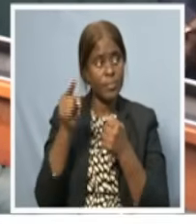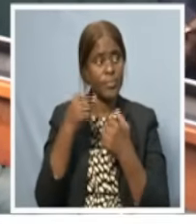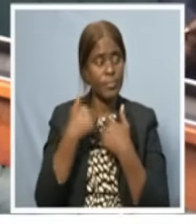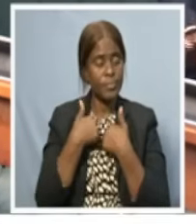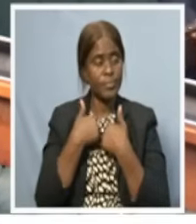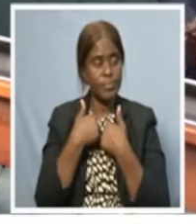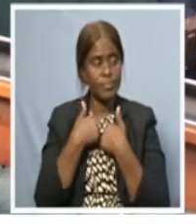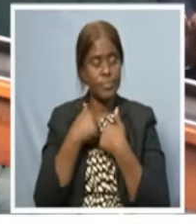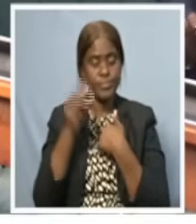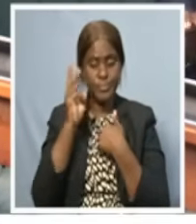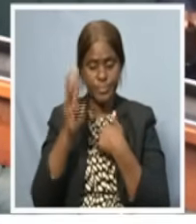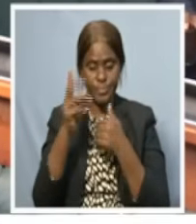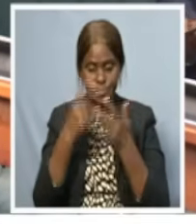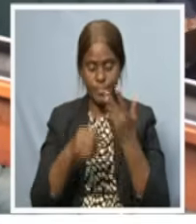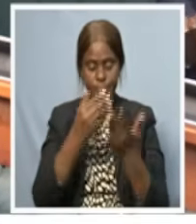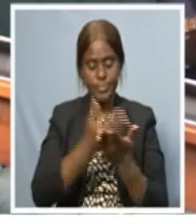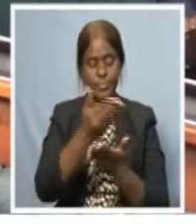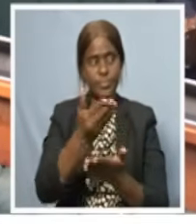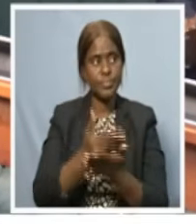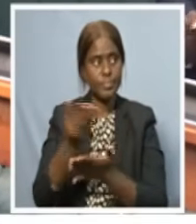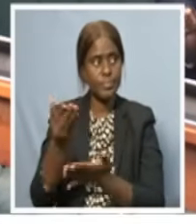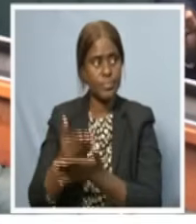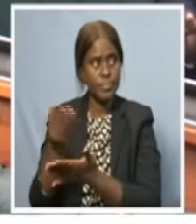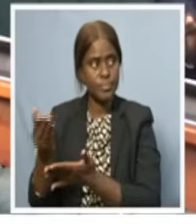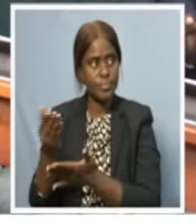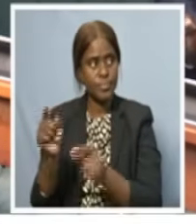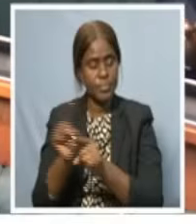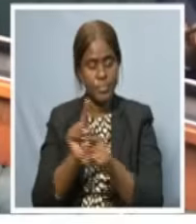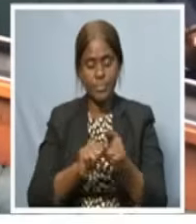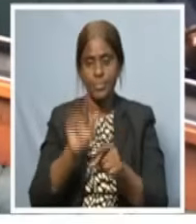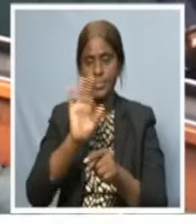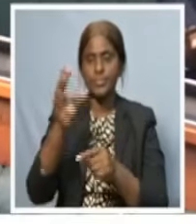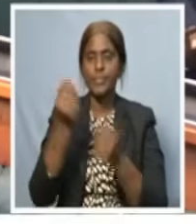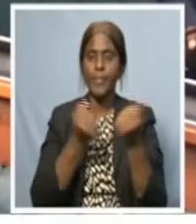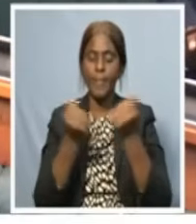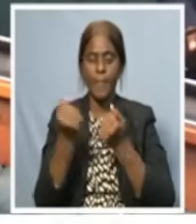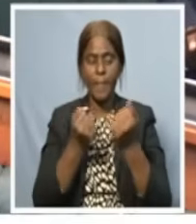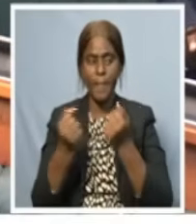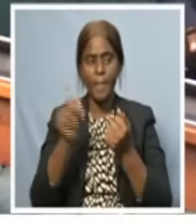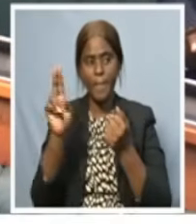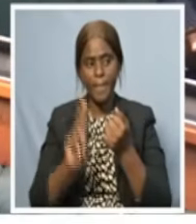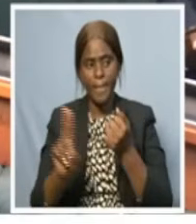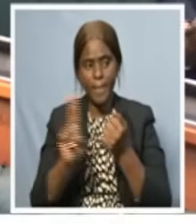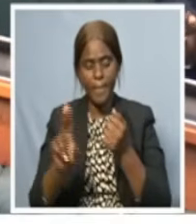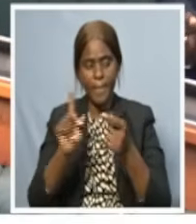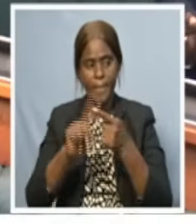government will procure utility vehicles